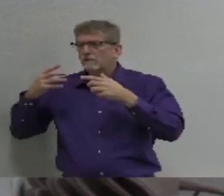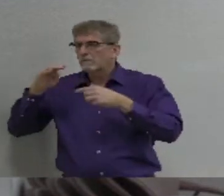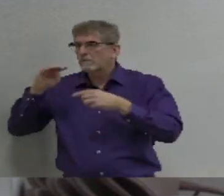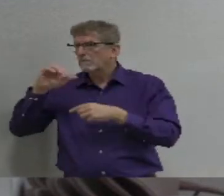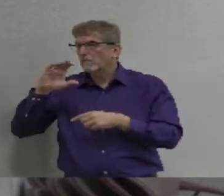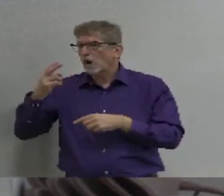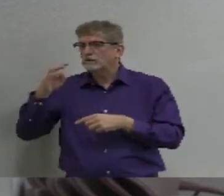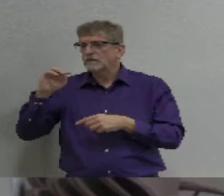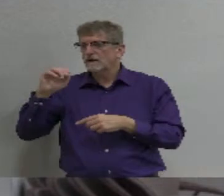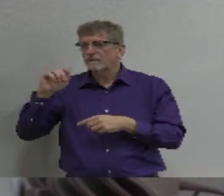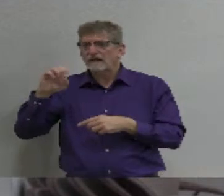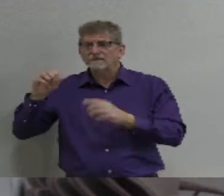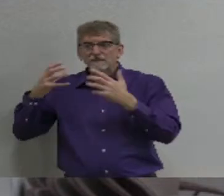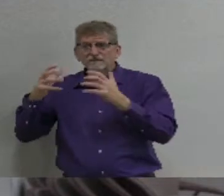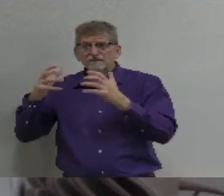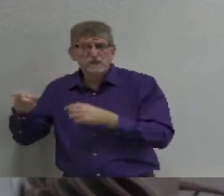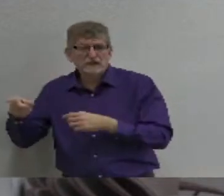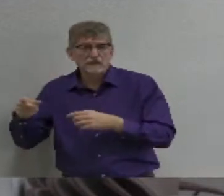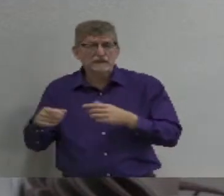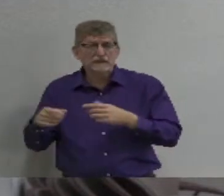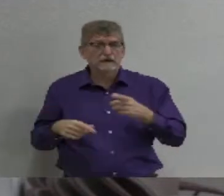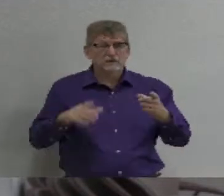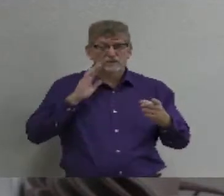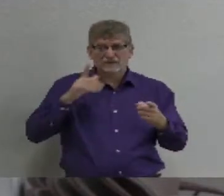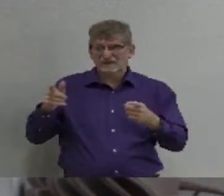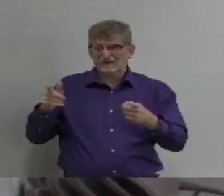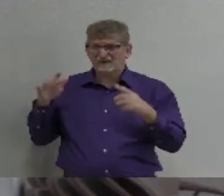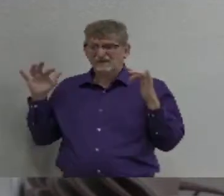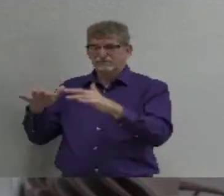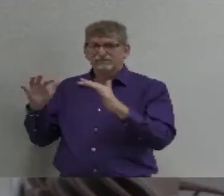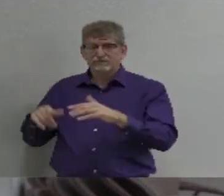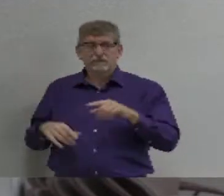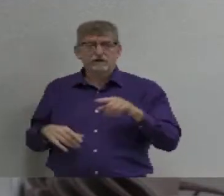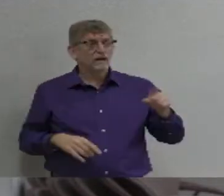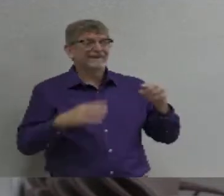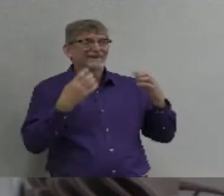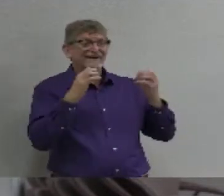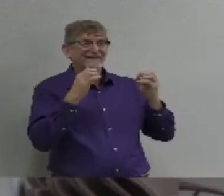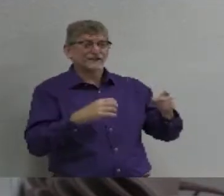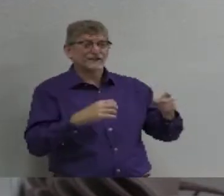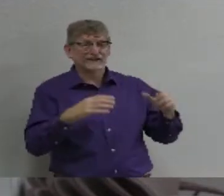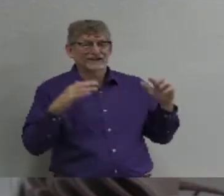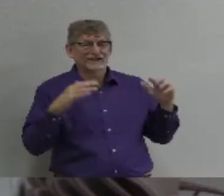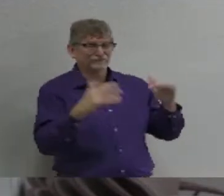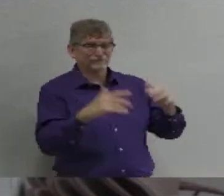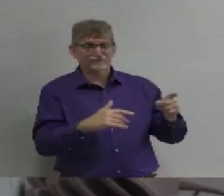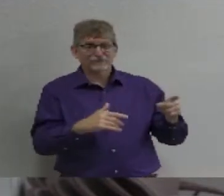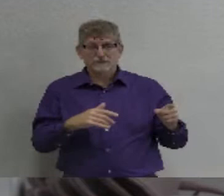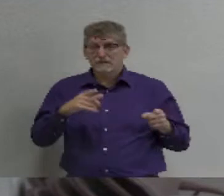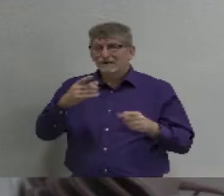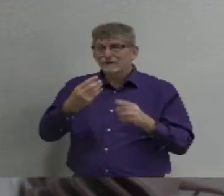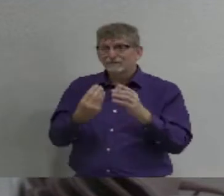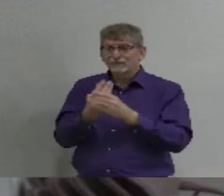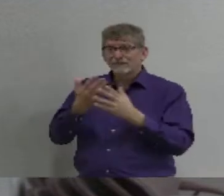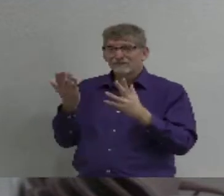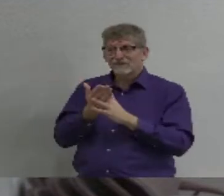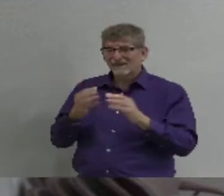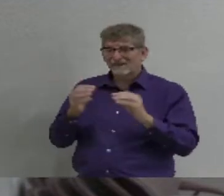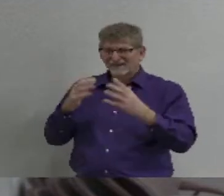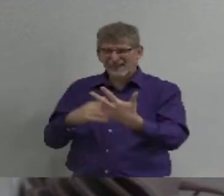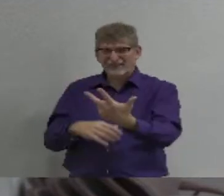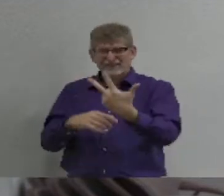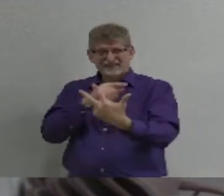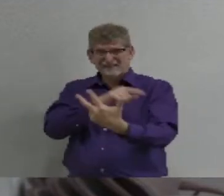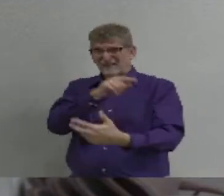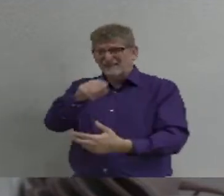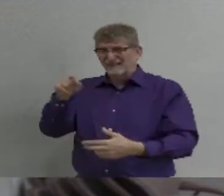going to lead to gatherings. We've got Yeah. Easter coming up. We've got spring break happening across school systems. So just some